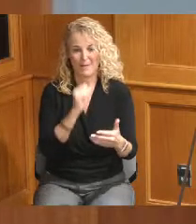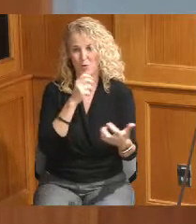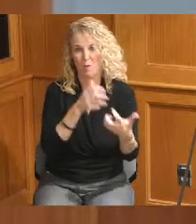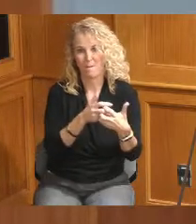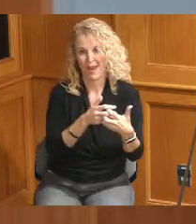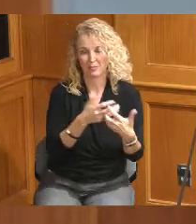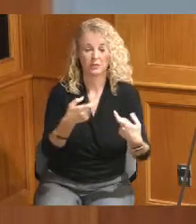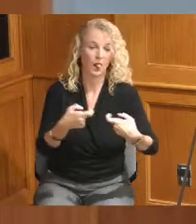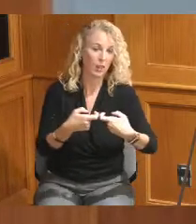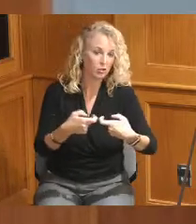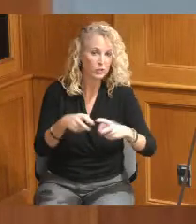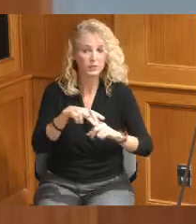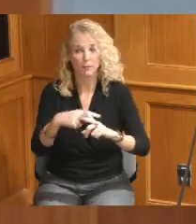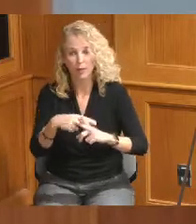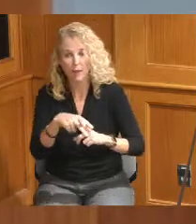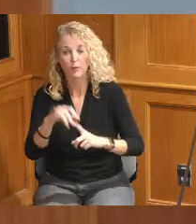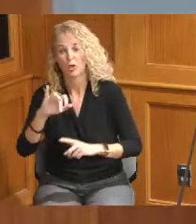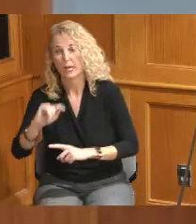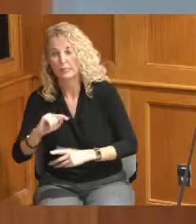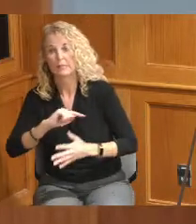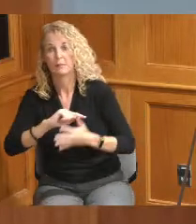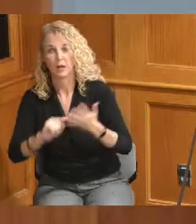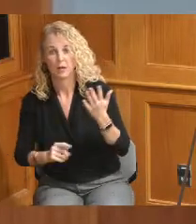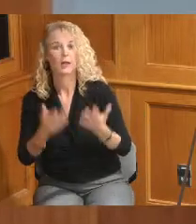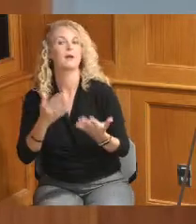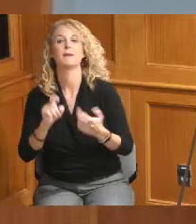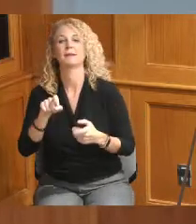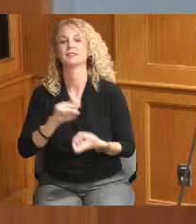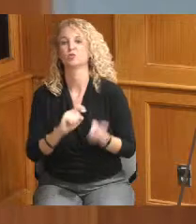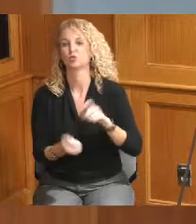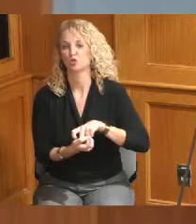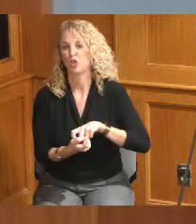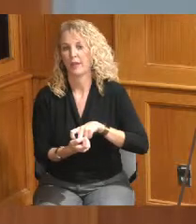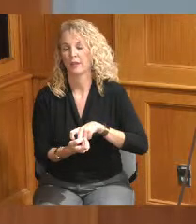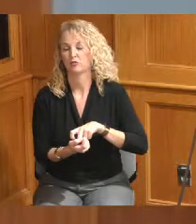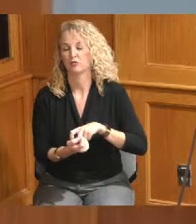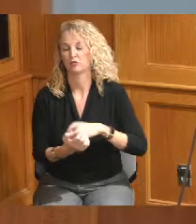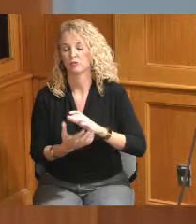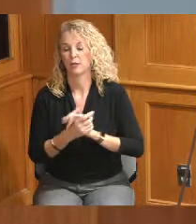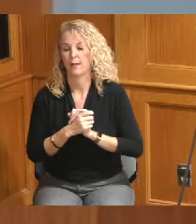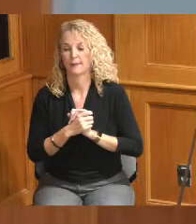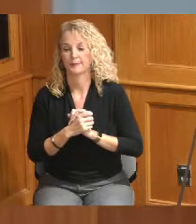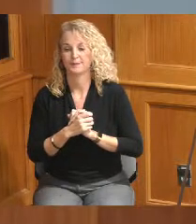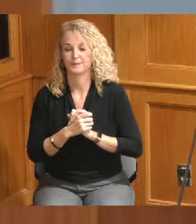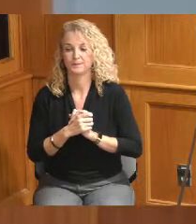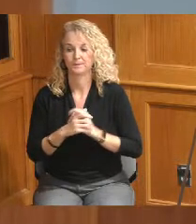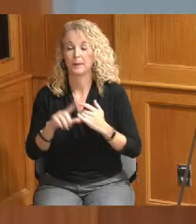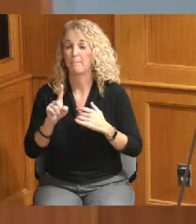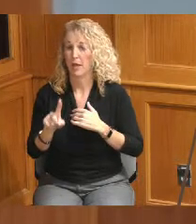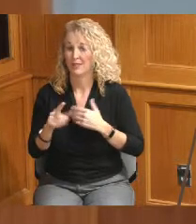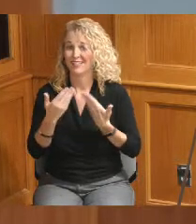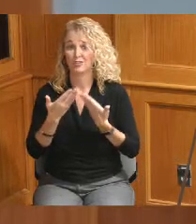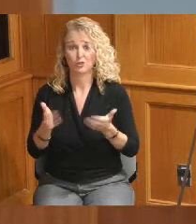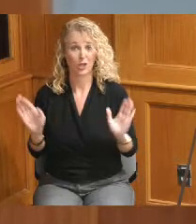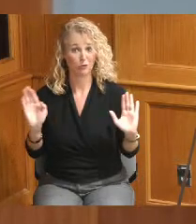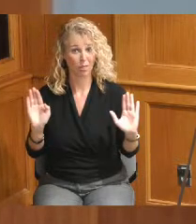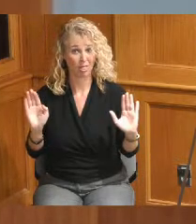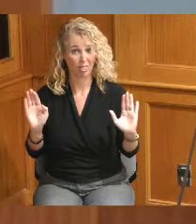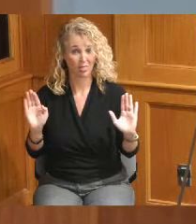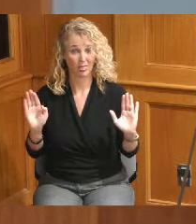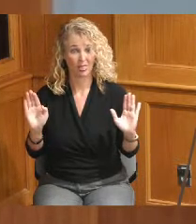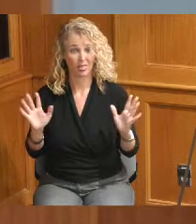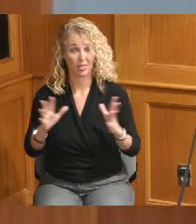it's electricians or plumbers or sometimes IT professionals, we may reclassify some things. But overall, I do not feel